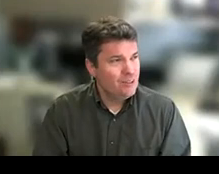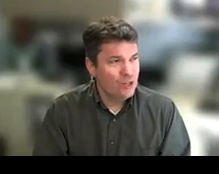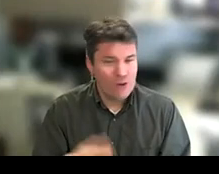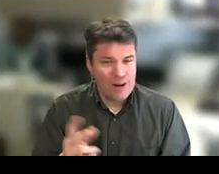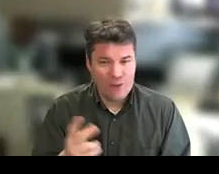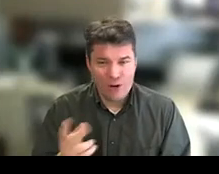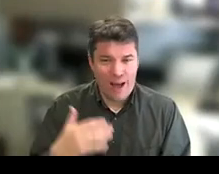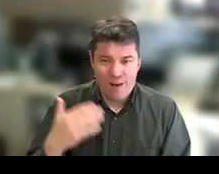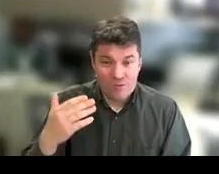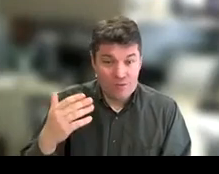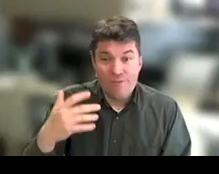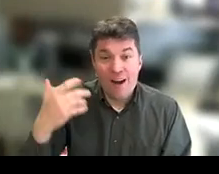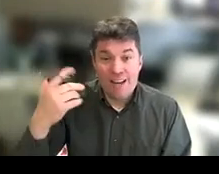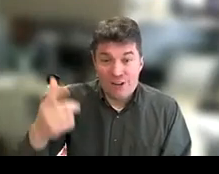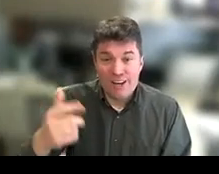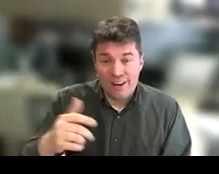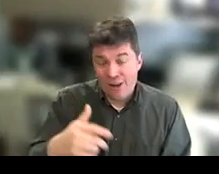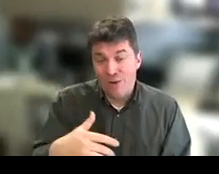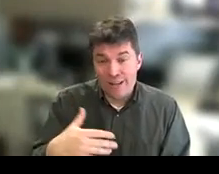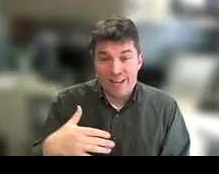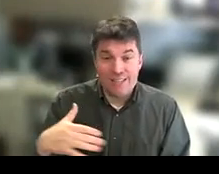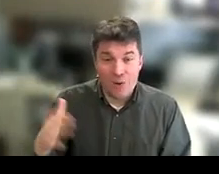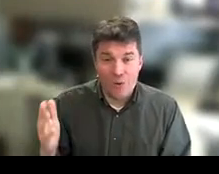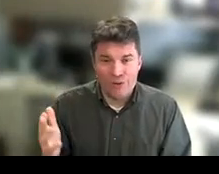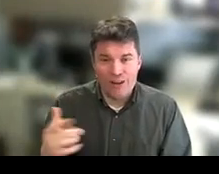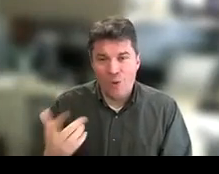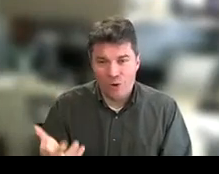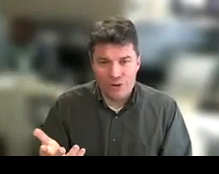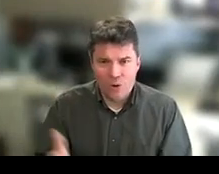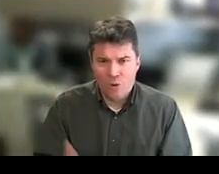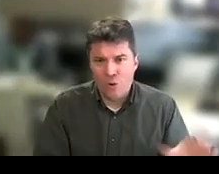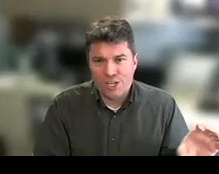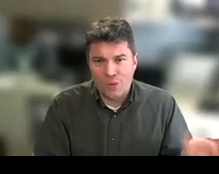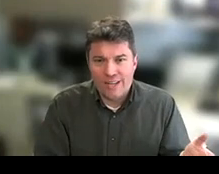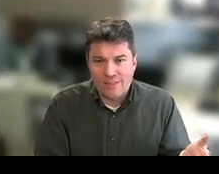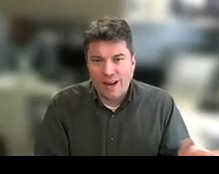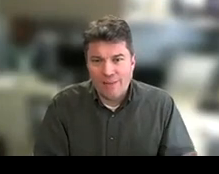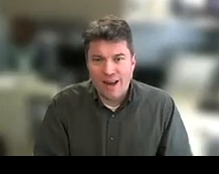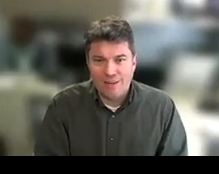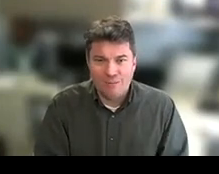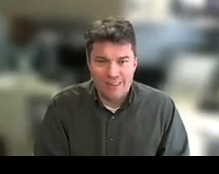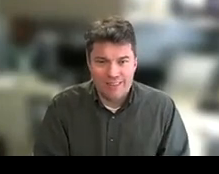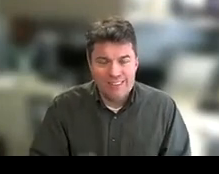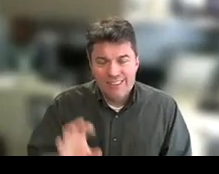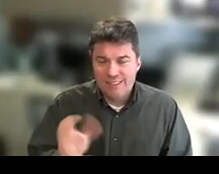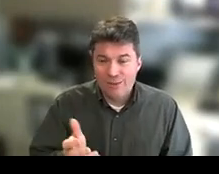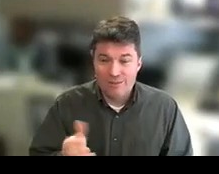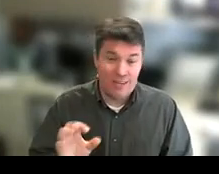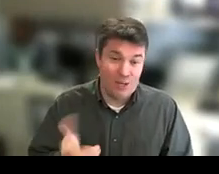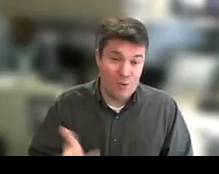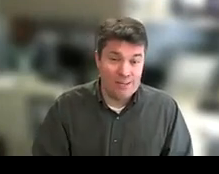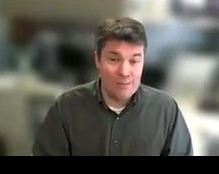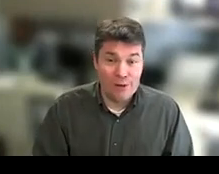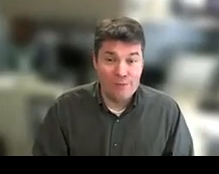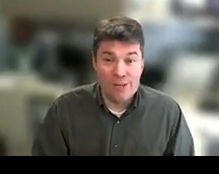was. So she tried to figure it out. And finally, years later, when the kids got older, they told her, oh, the door squeaks every time Dad comes in.